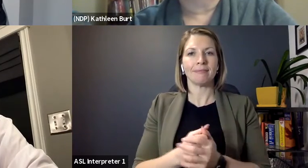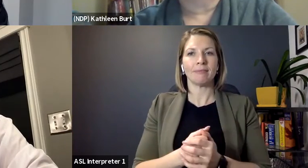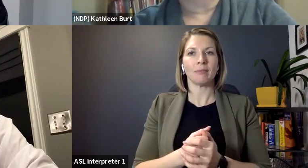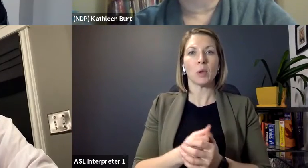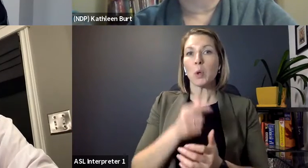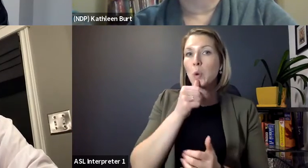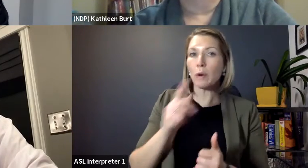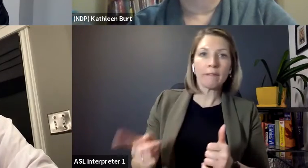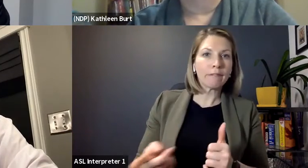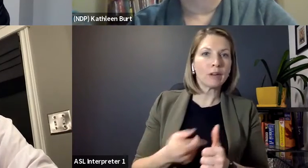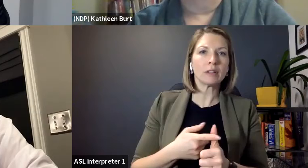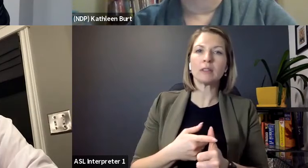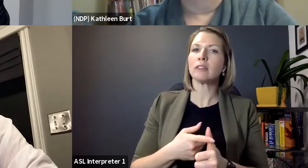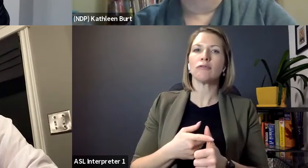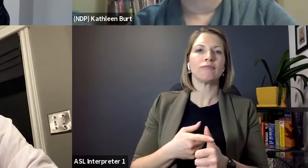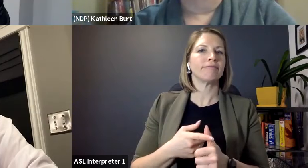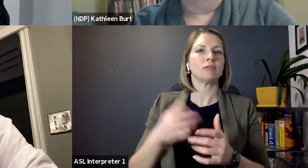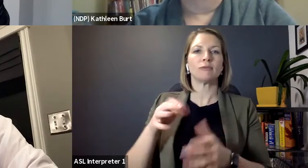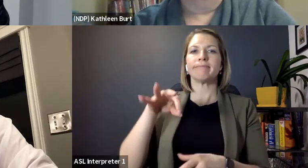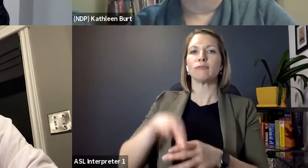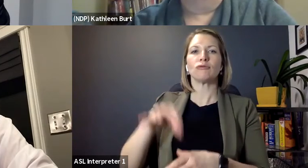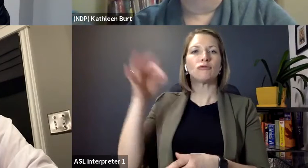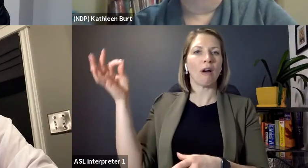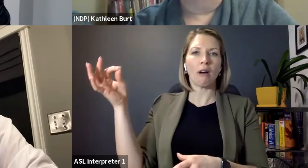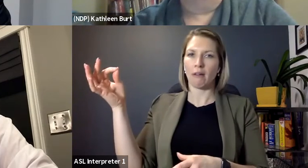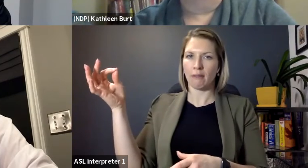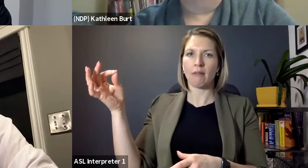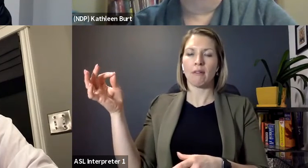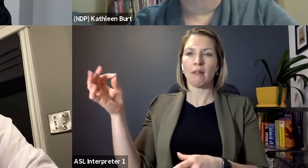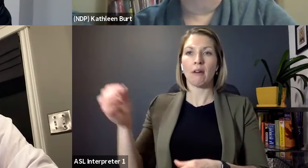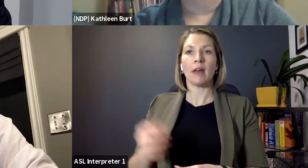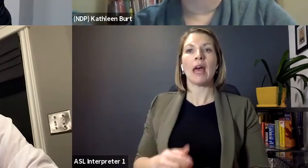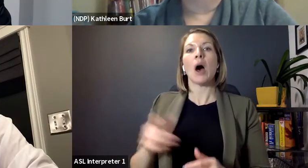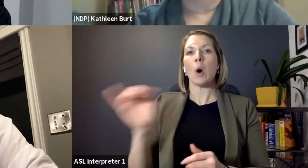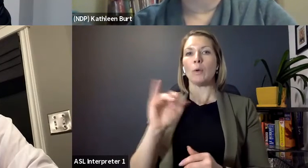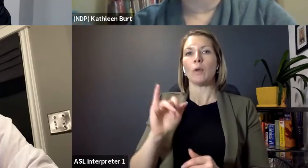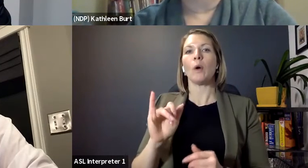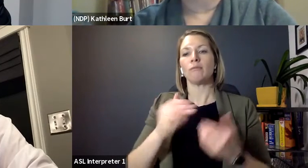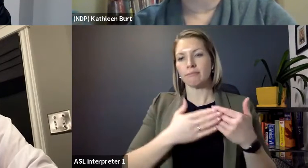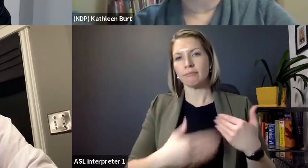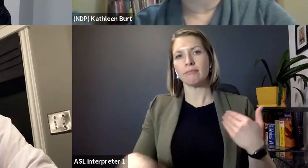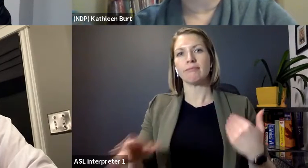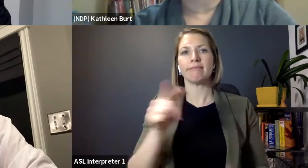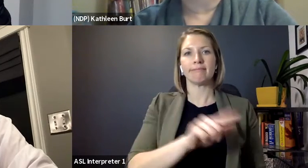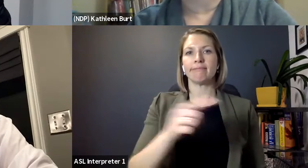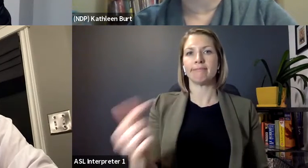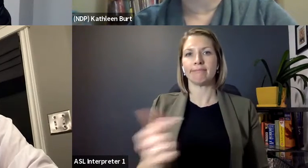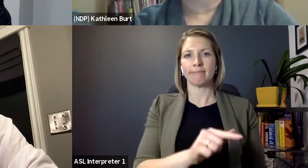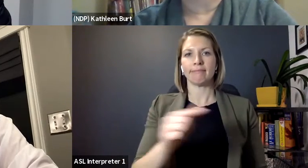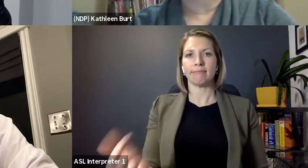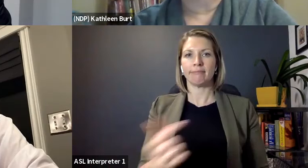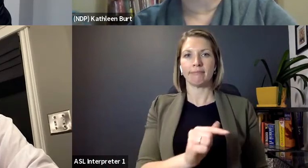draw held before we went live on Facebook Live. I will rotate the order of speaking after that. I will be the